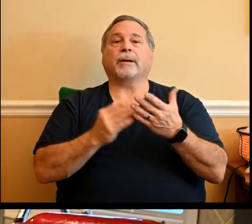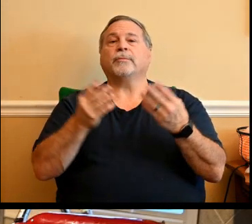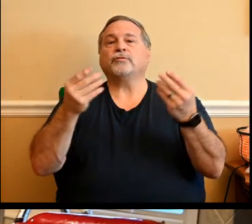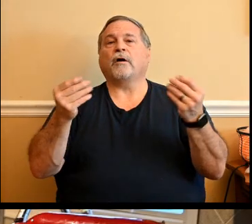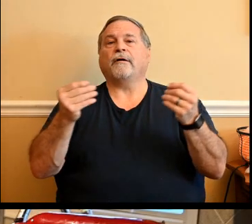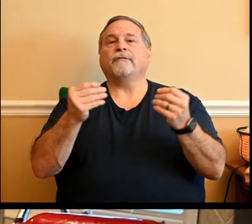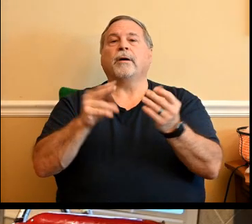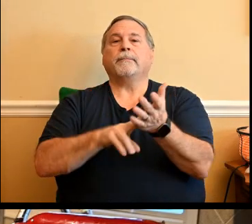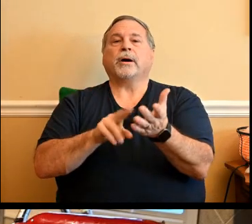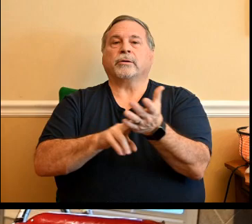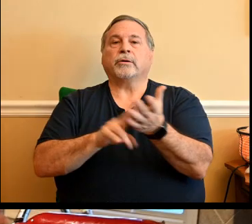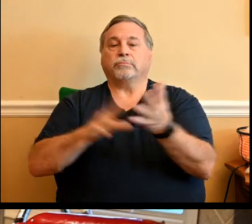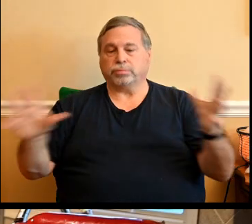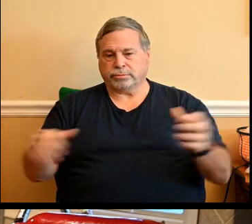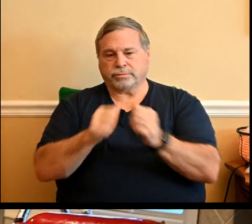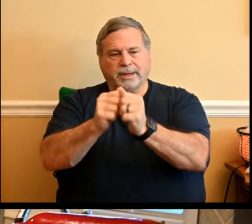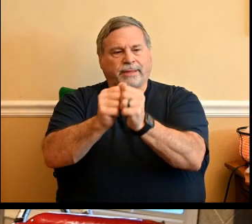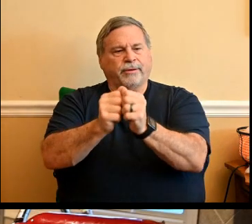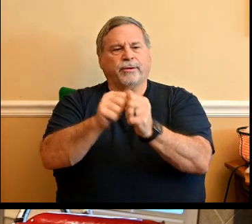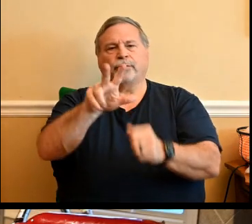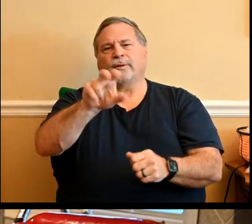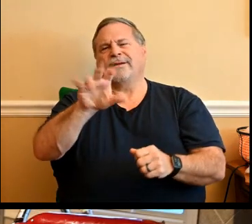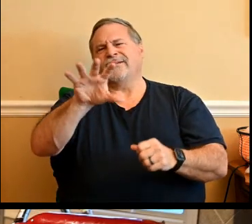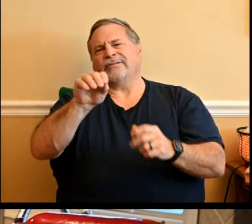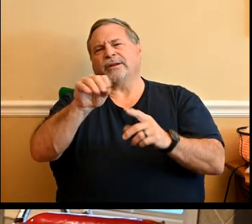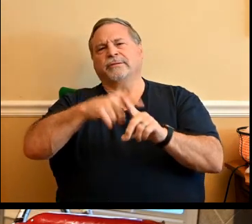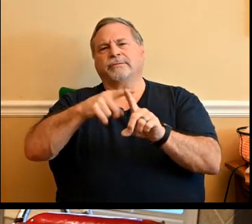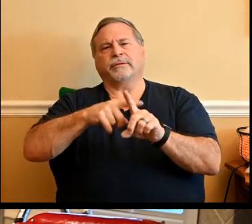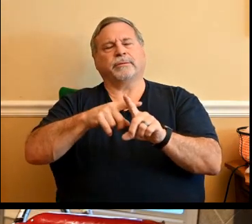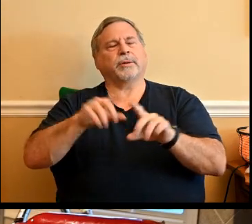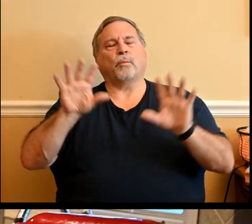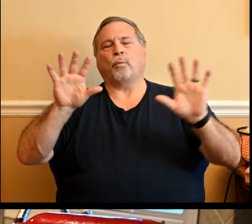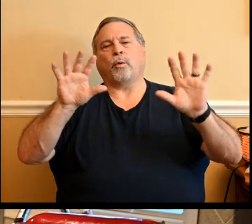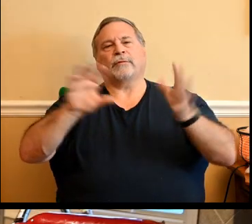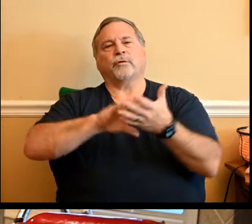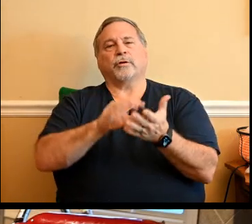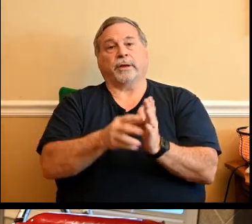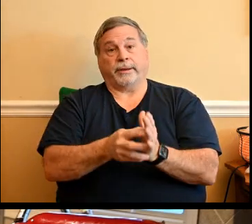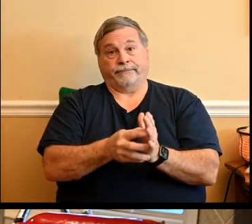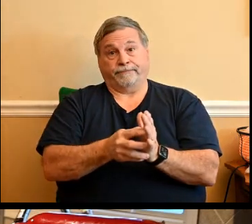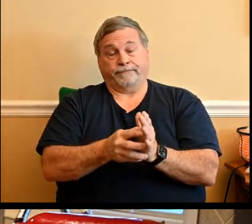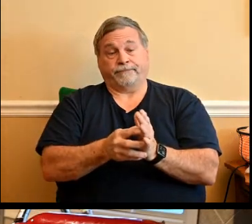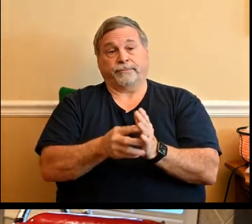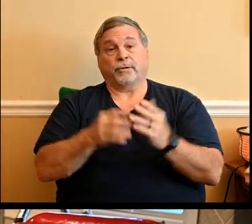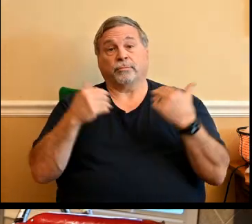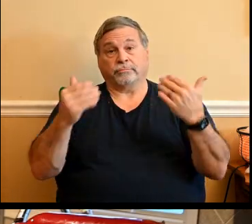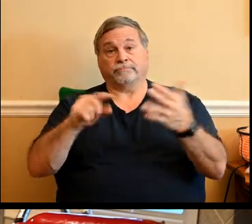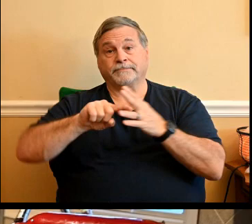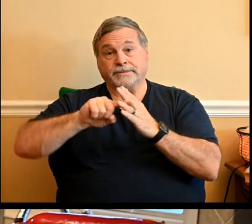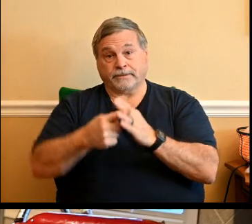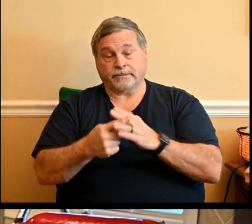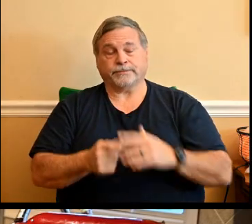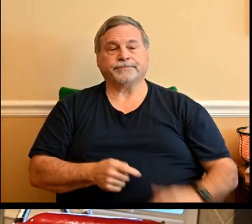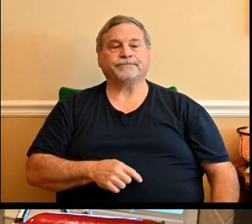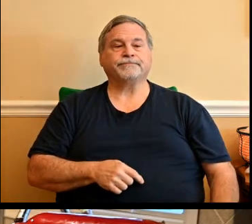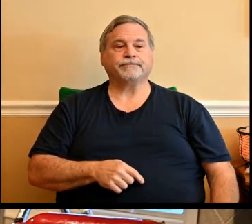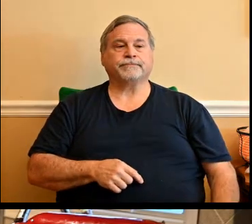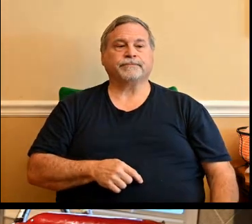some softened butter. Throw it all together, 350. It's going to be a wonderful cookie. So let's get started.